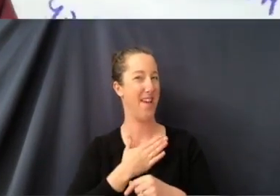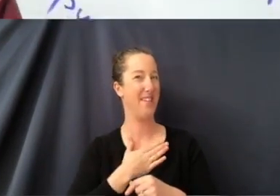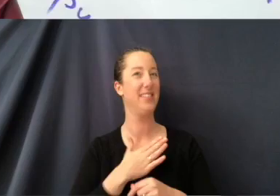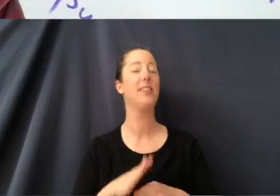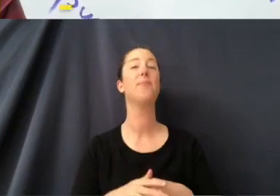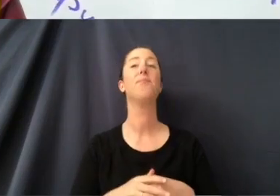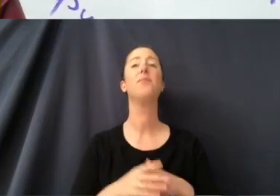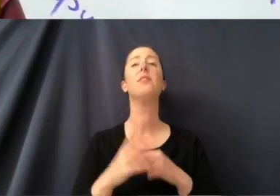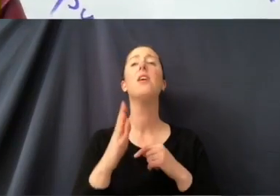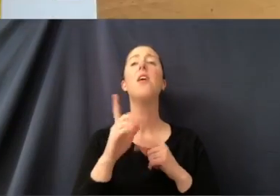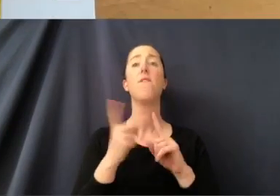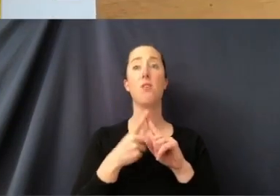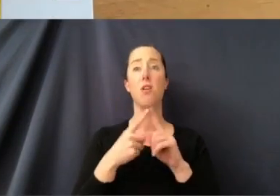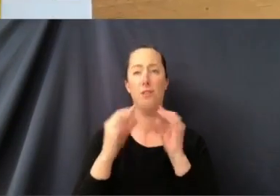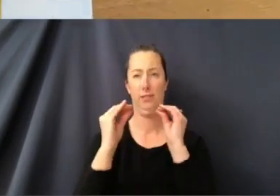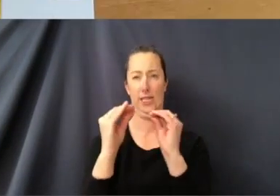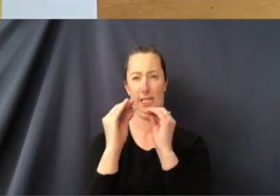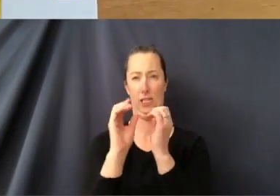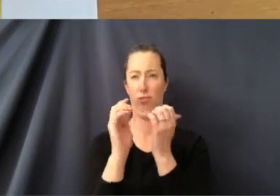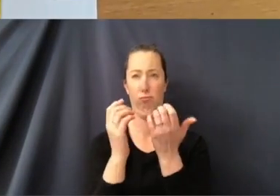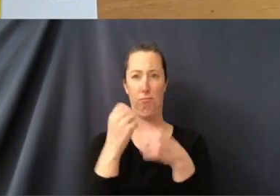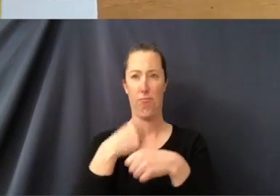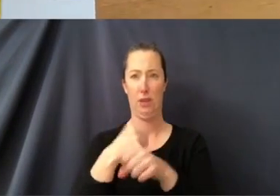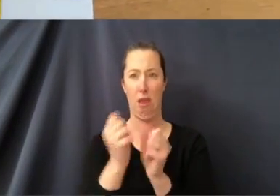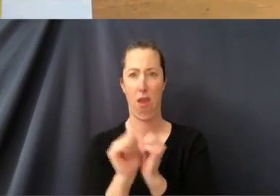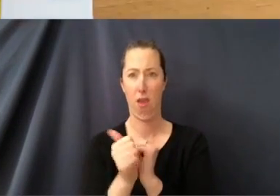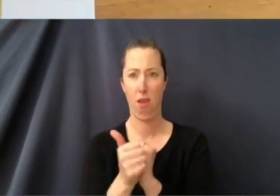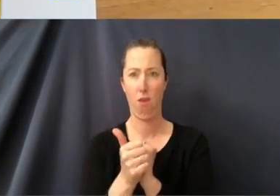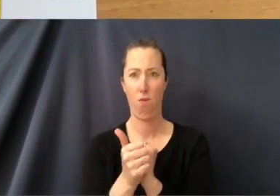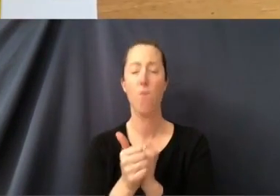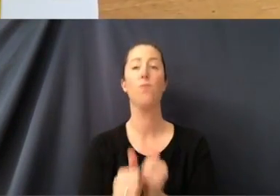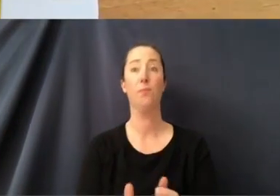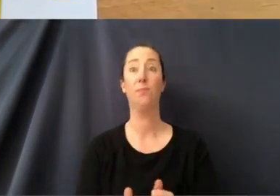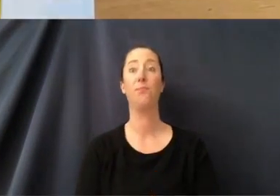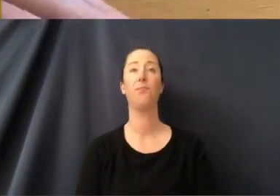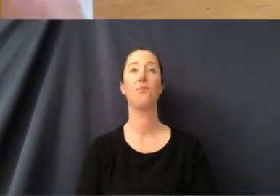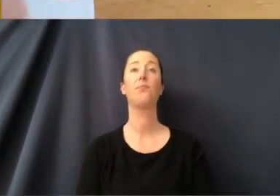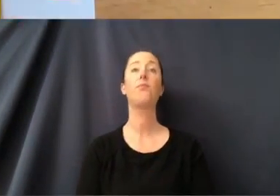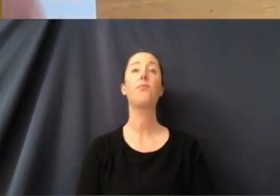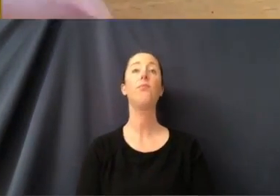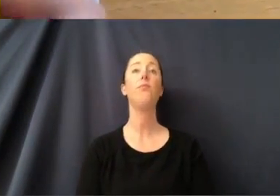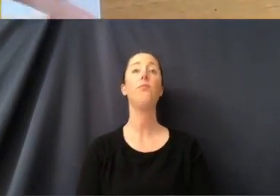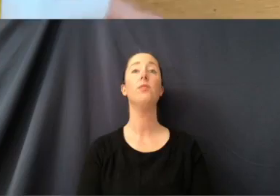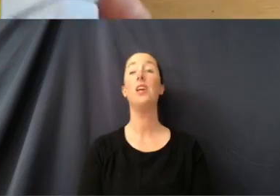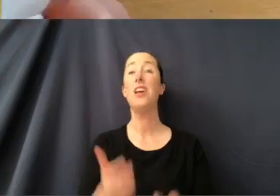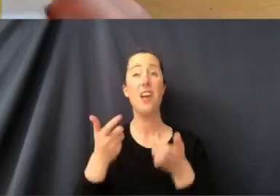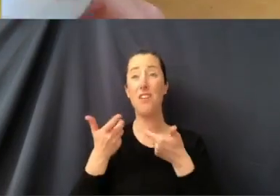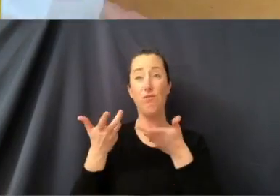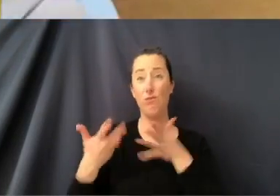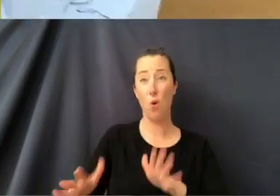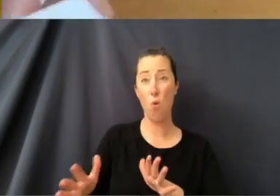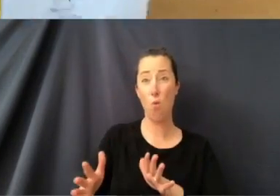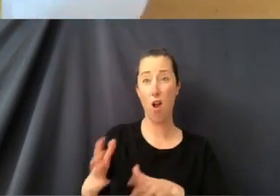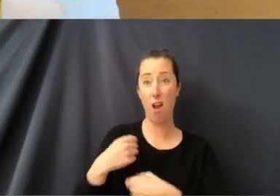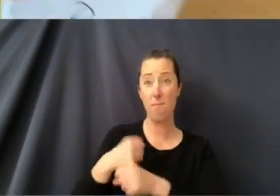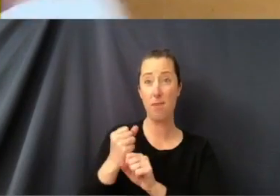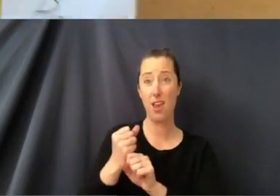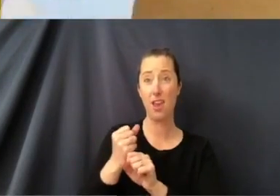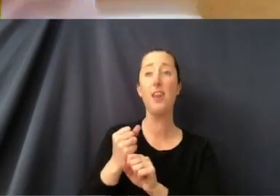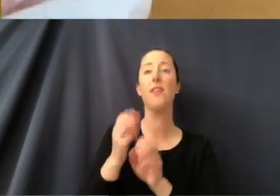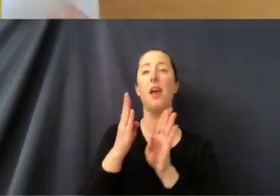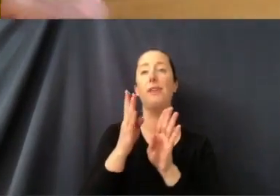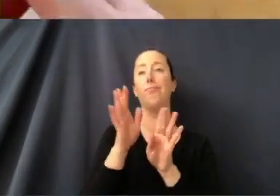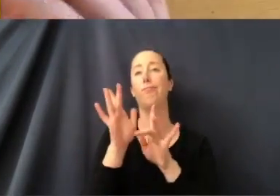First, let's learn how to make one. So this is how we're going to make one. If you are not interested in making it, fast forward to